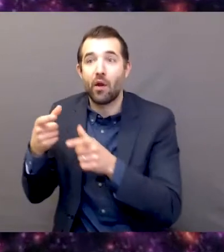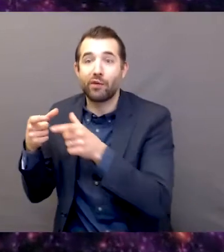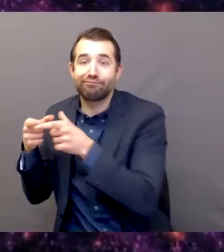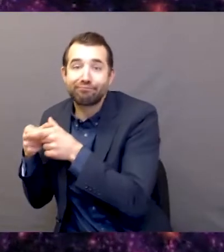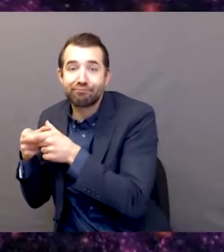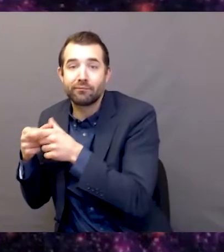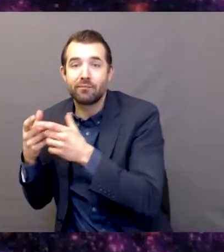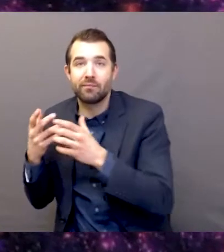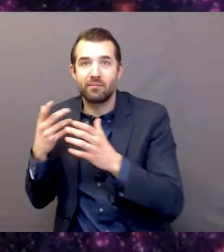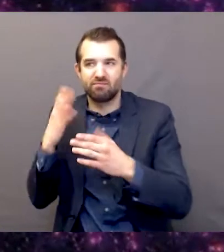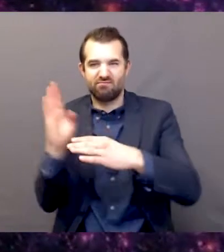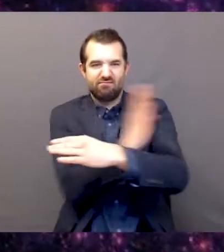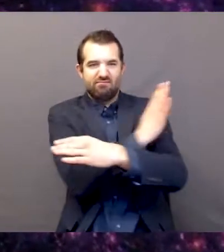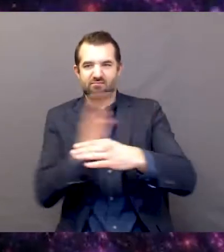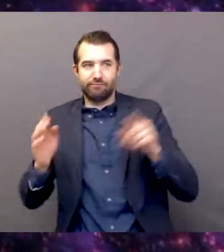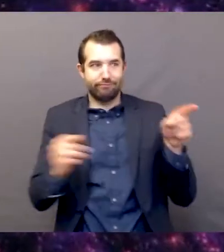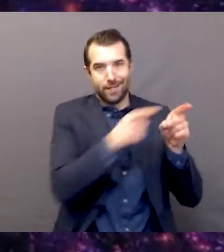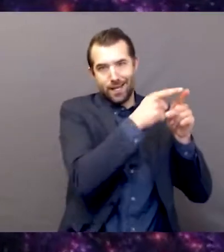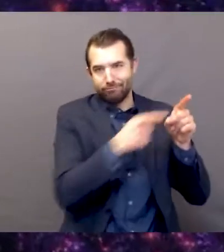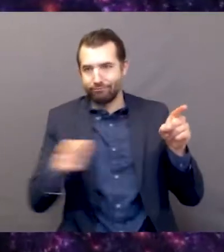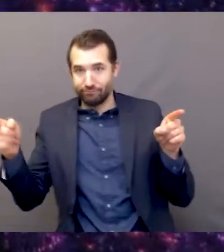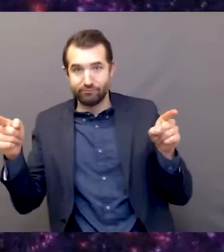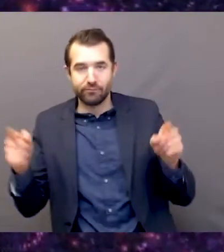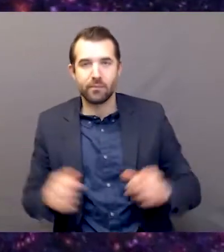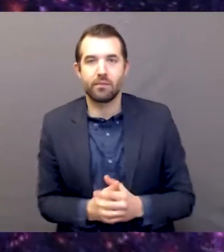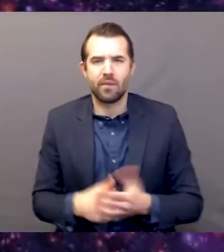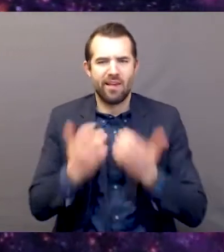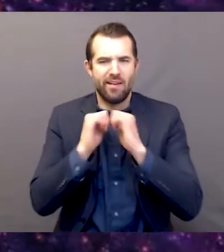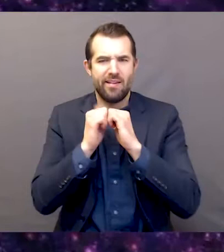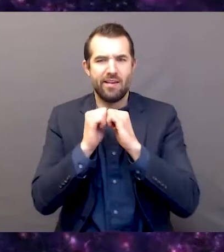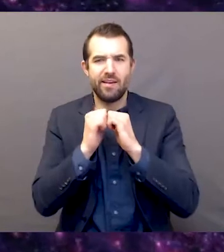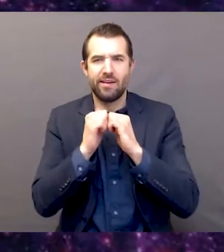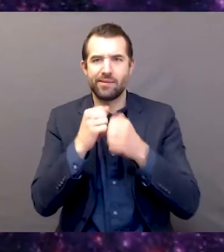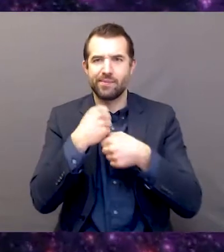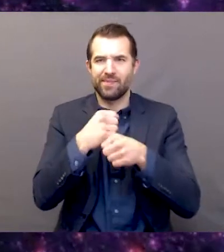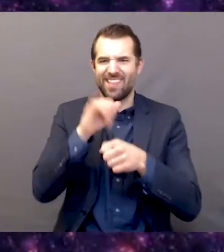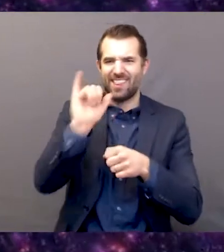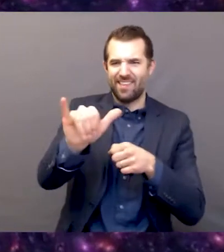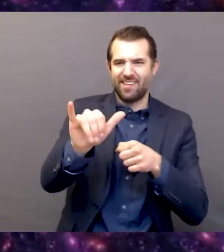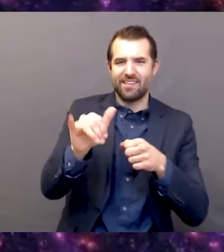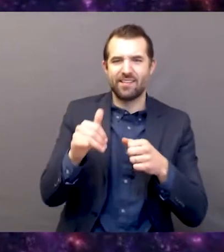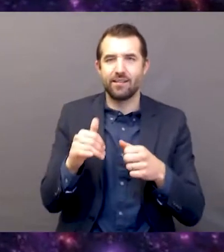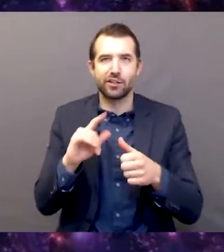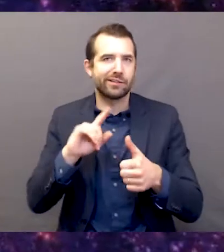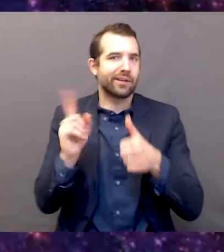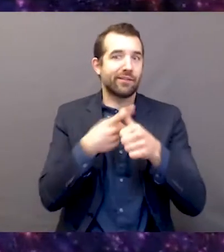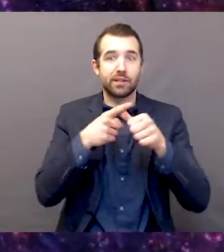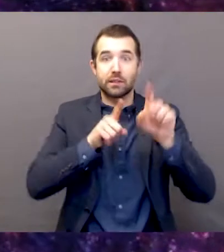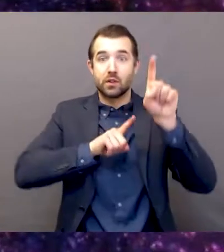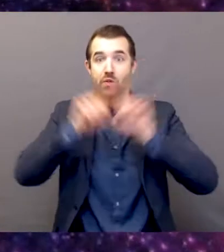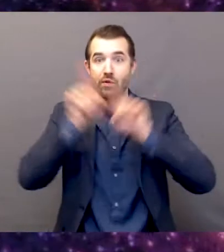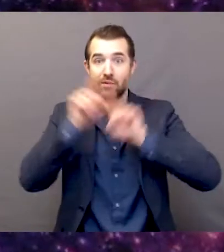Looking again from a different point of view, how do the galaxy clusters form? The universe is cooled, the first stars and galaxies have